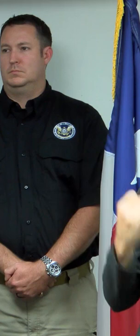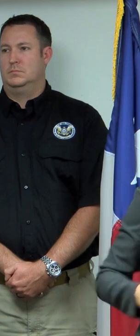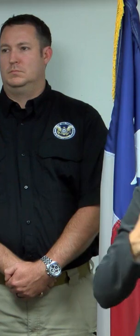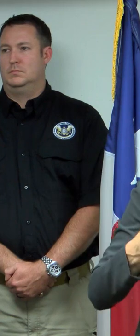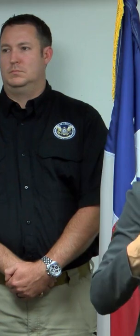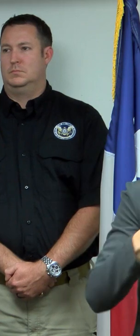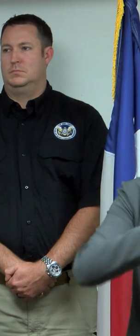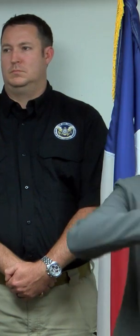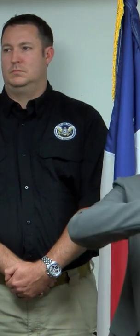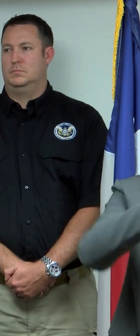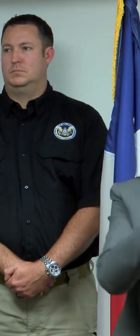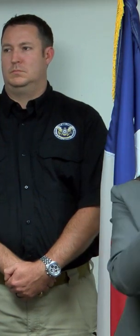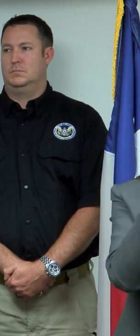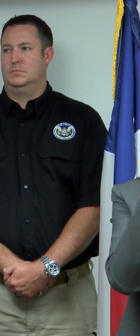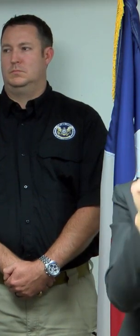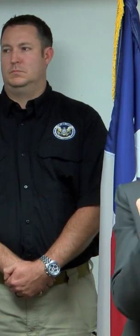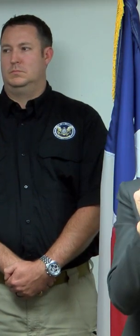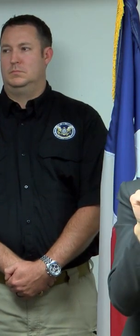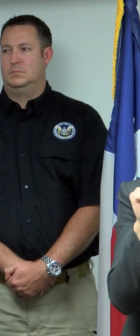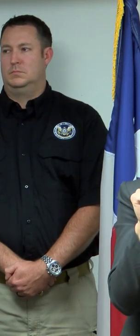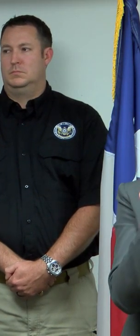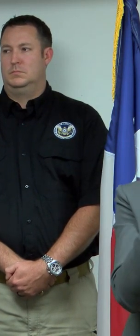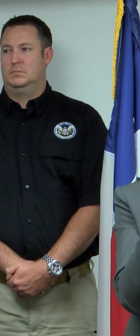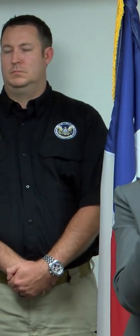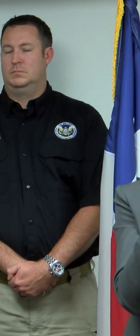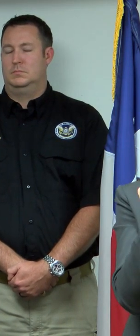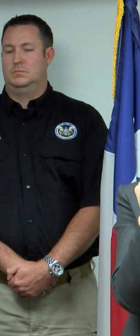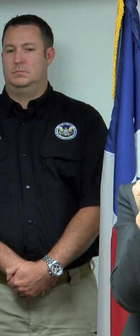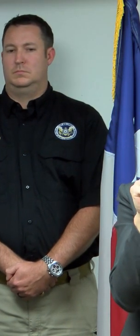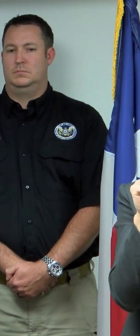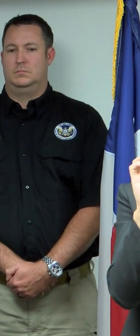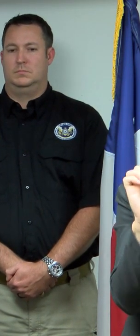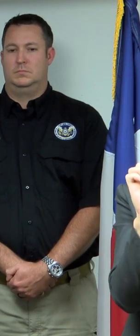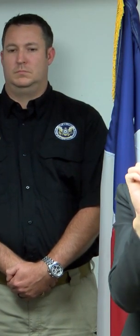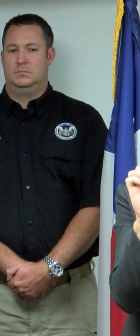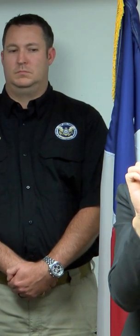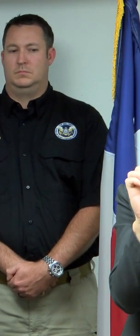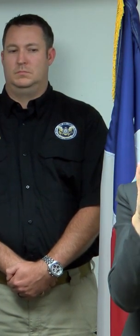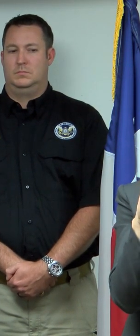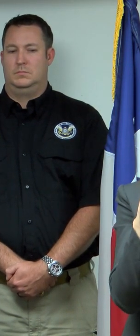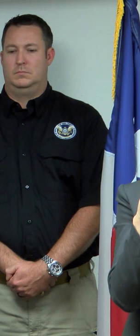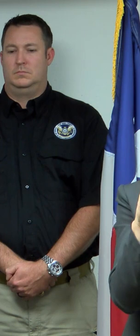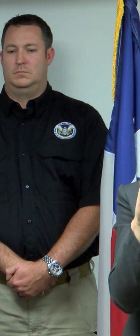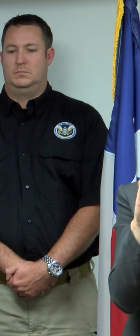spell your last name? Yes, J-A-N-E-C.